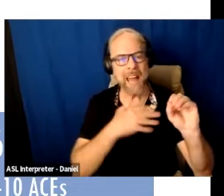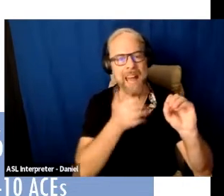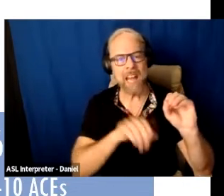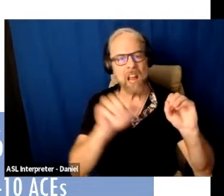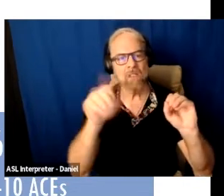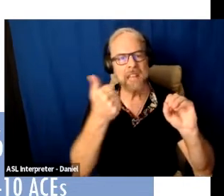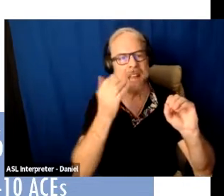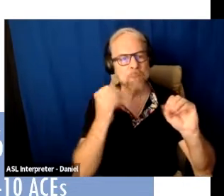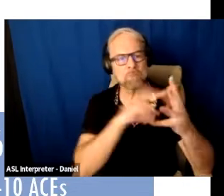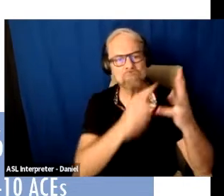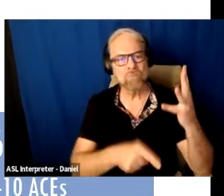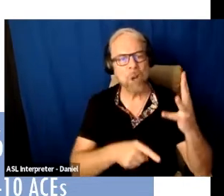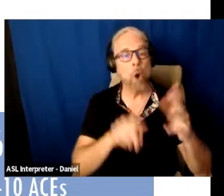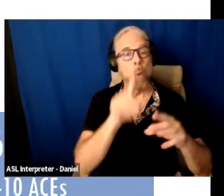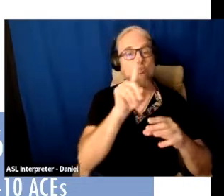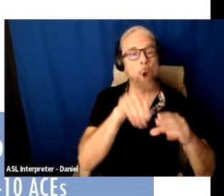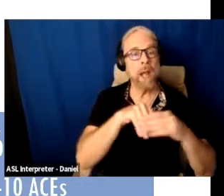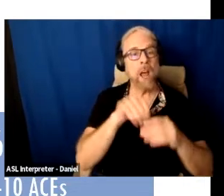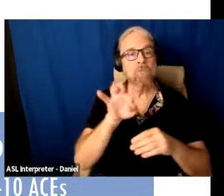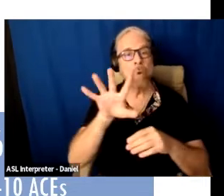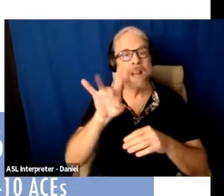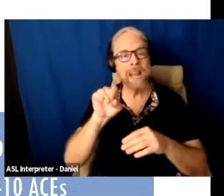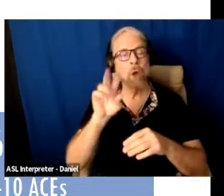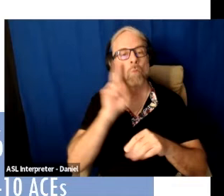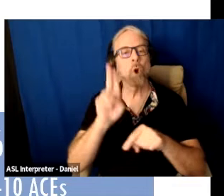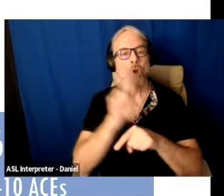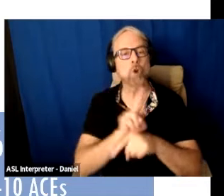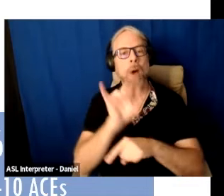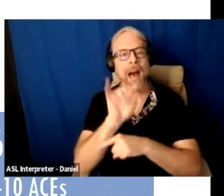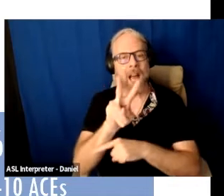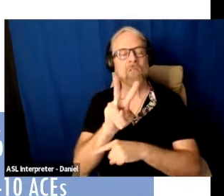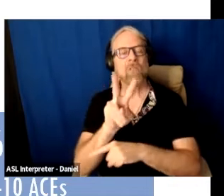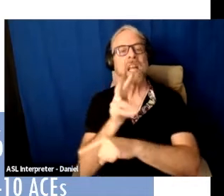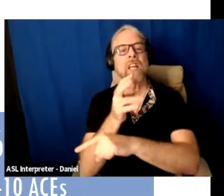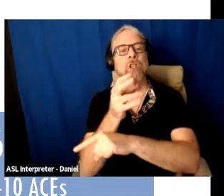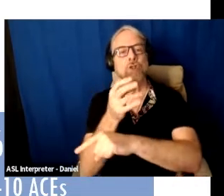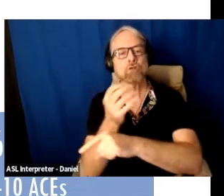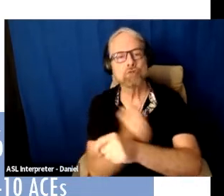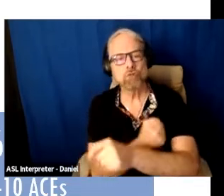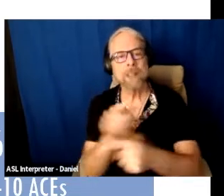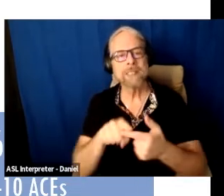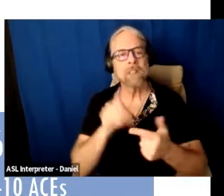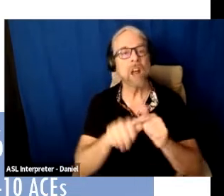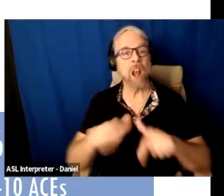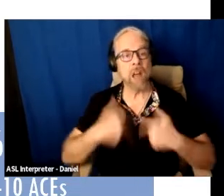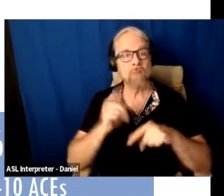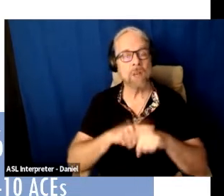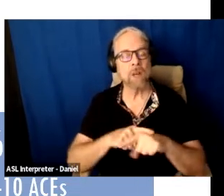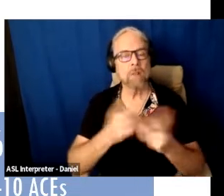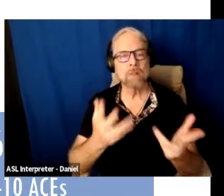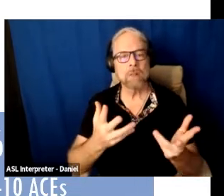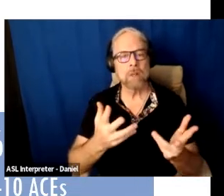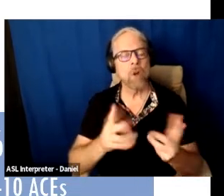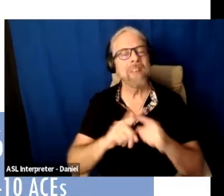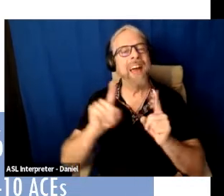in 480 will use IV drugs in their lifetime. And the questions about that were about ever tried.